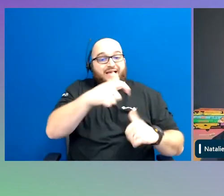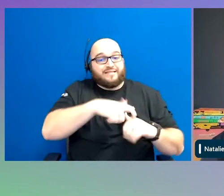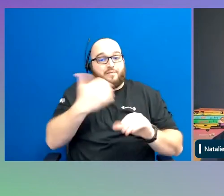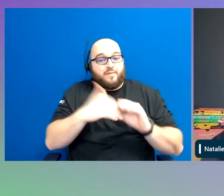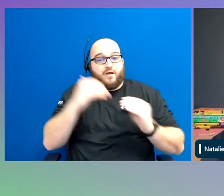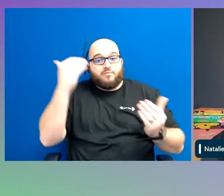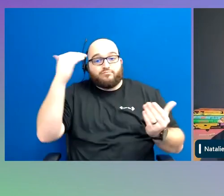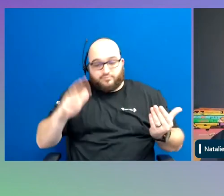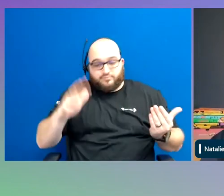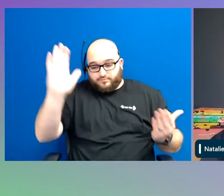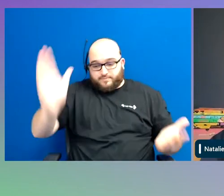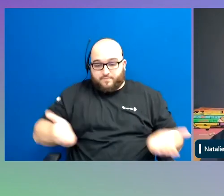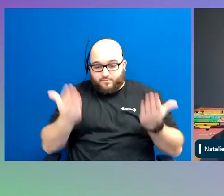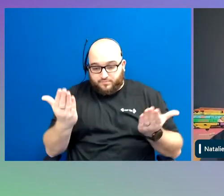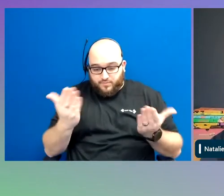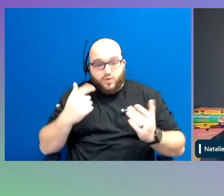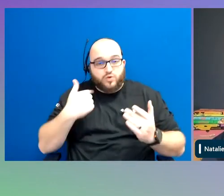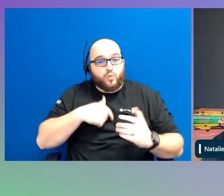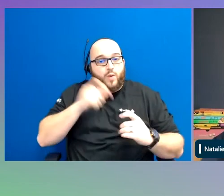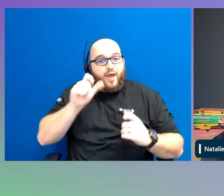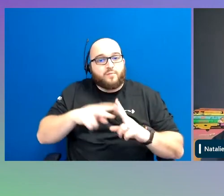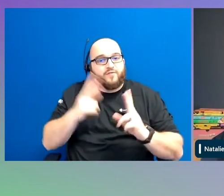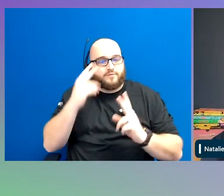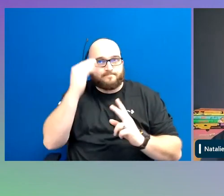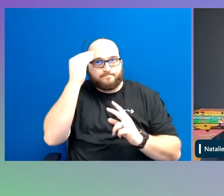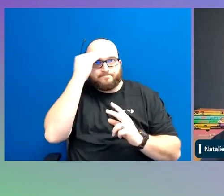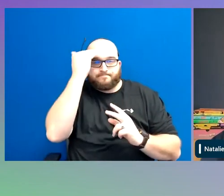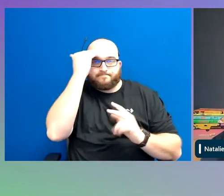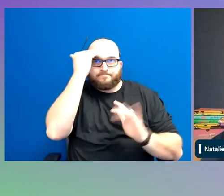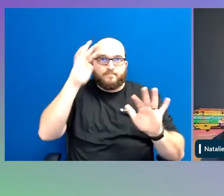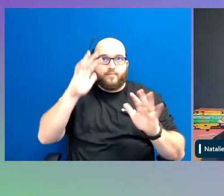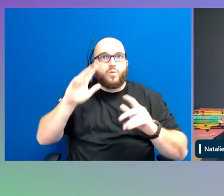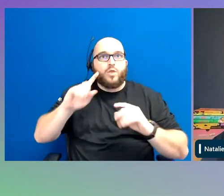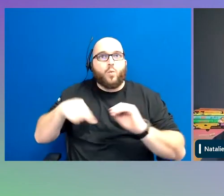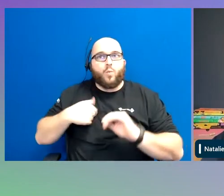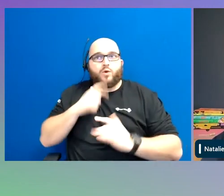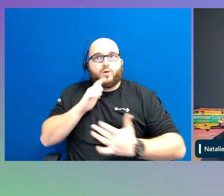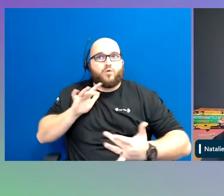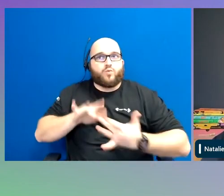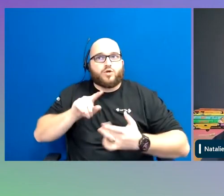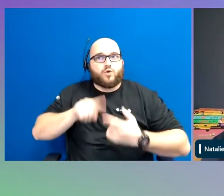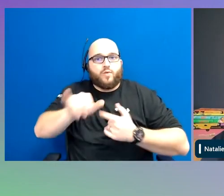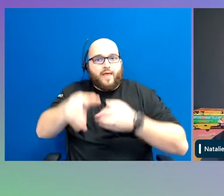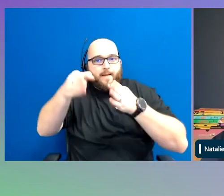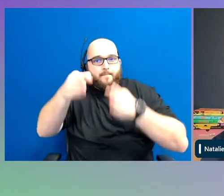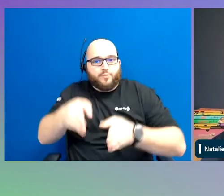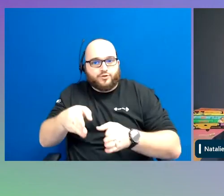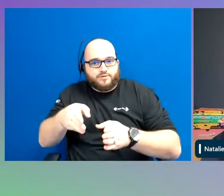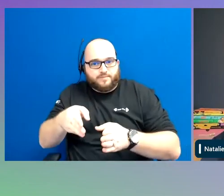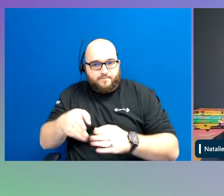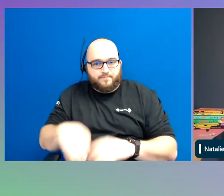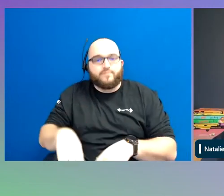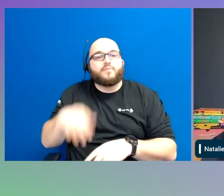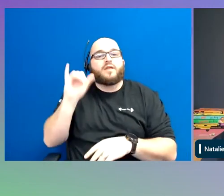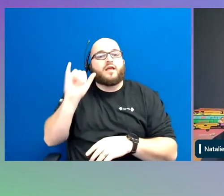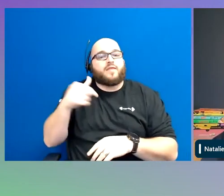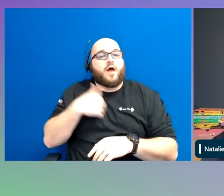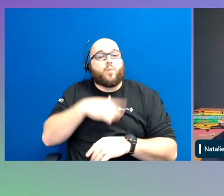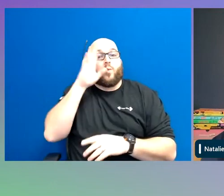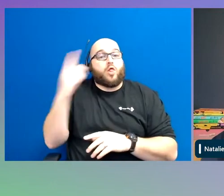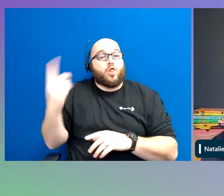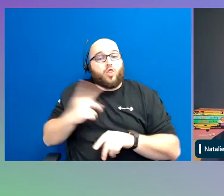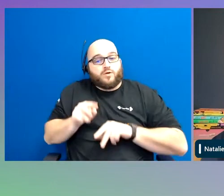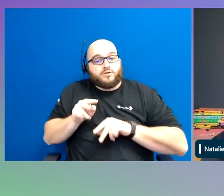last time we reached out to those people. And that would, I believe, be continued to be monitored.